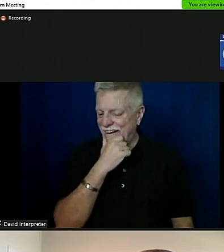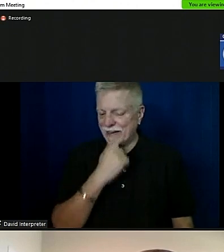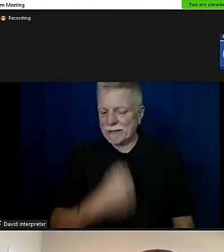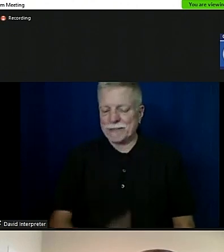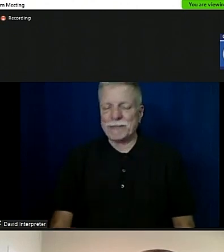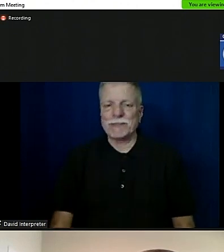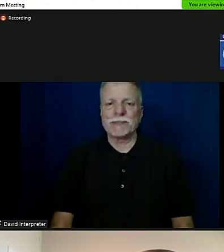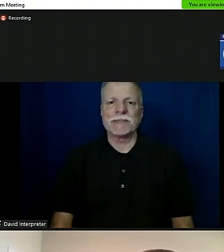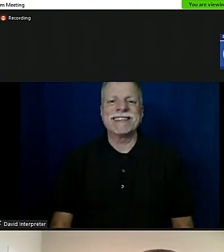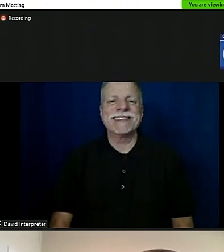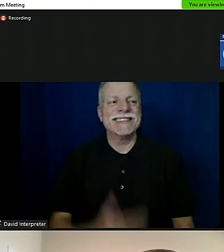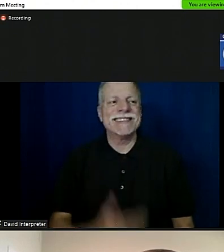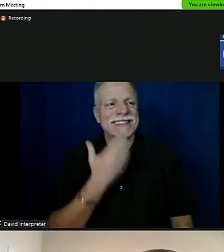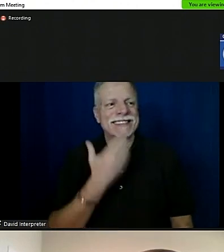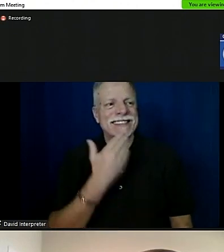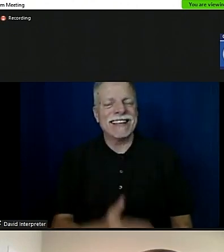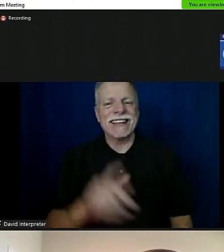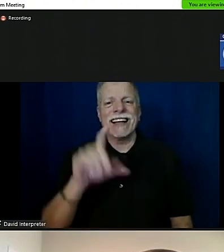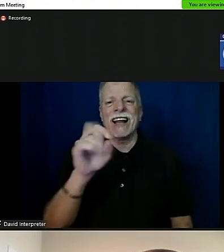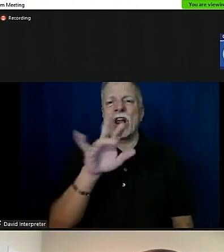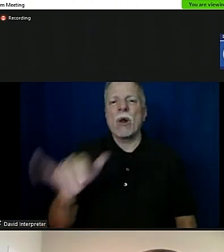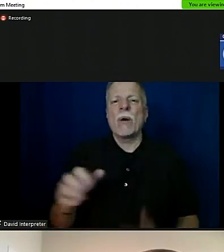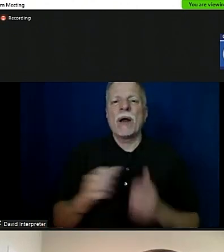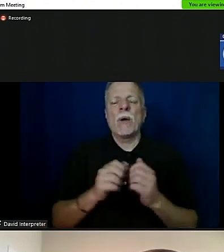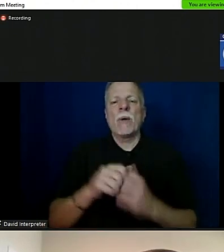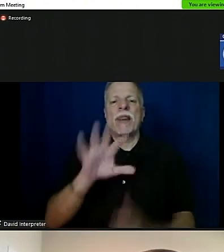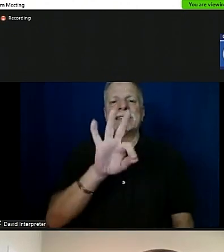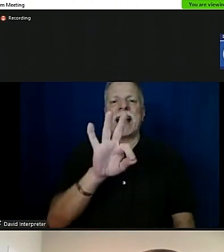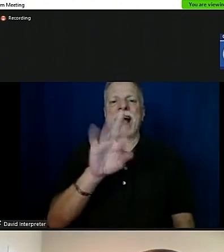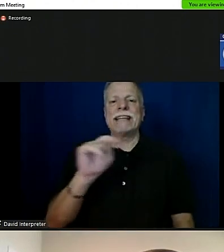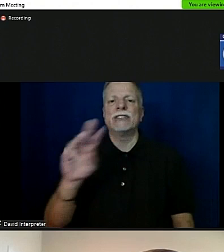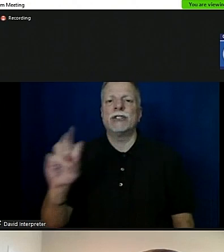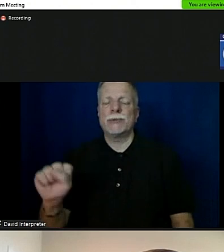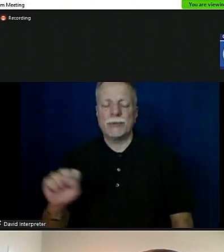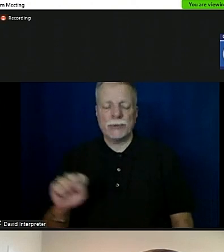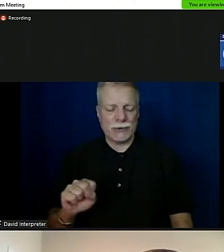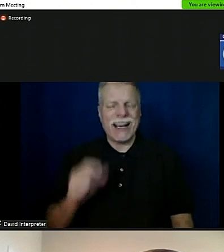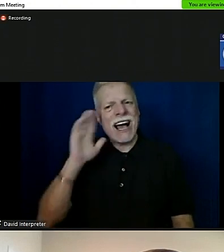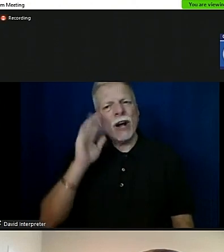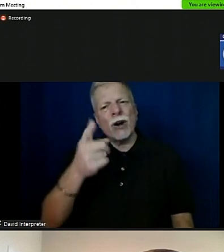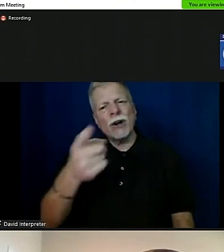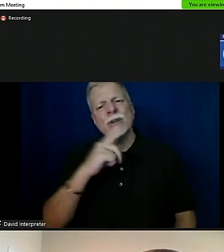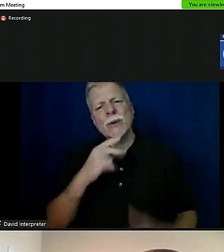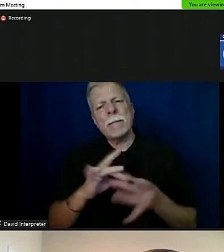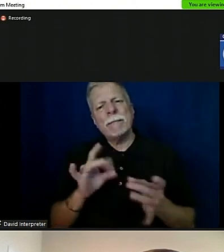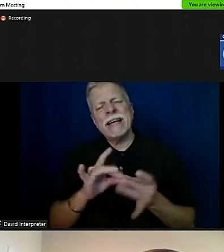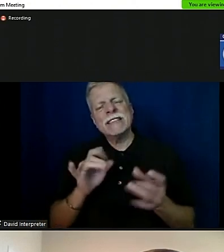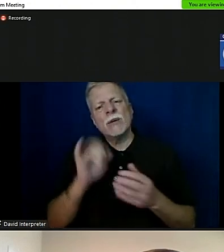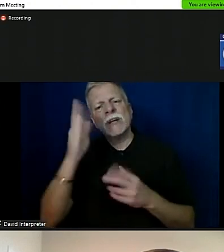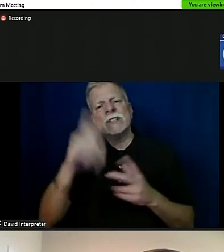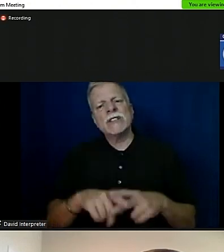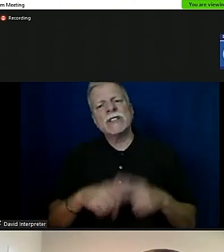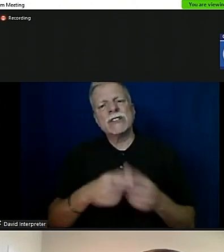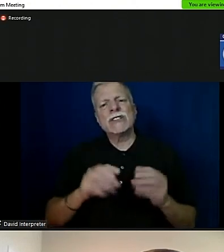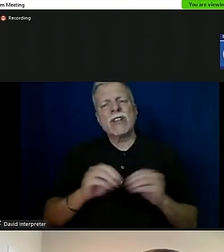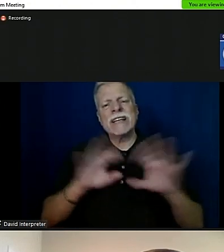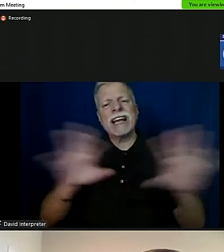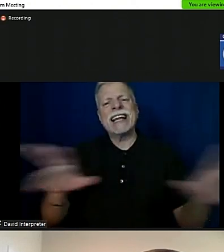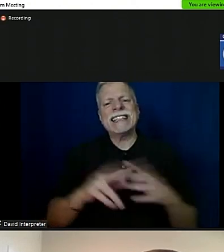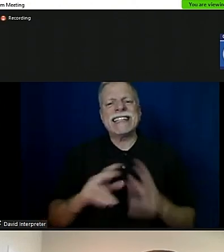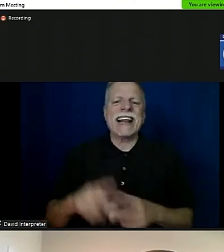Thanks, Heidi. Lori Lizarraga with 9 News. I heard that you guys mentioned that you're going to start releasing the demographics of those who have